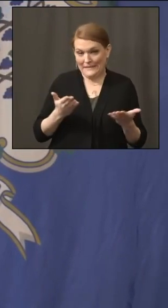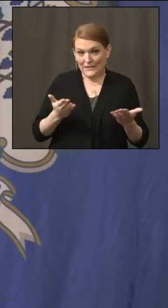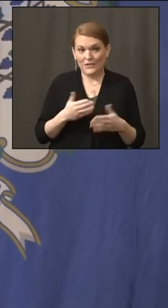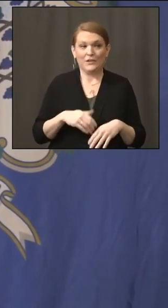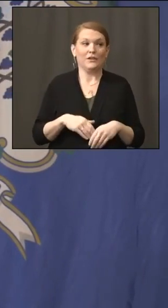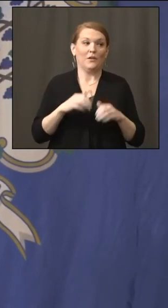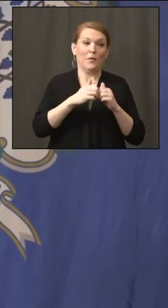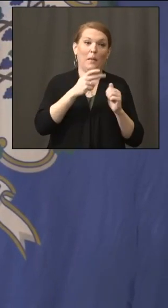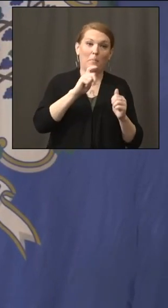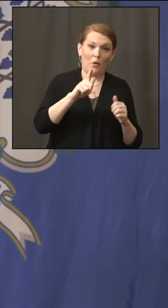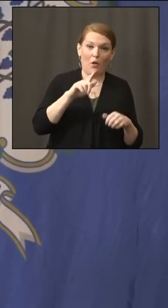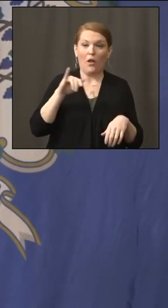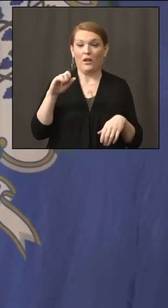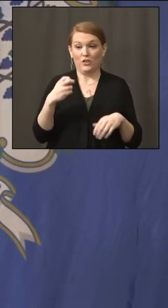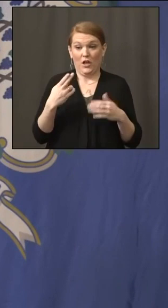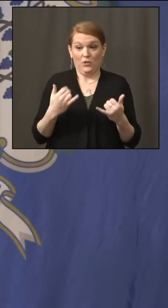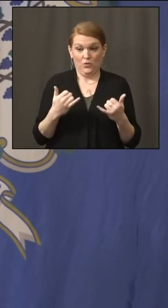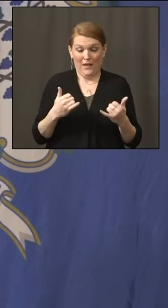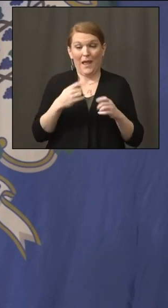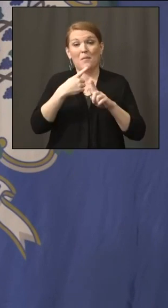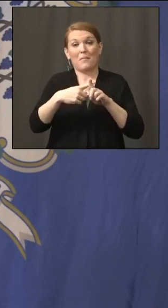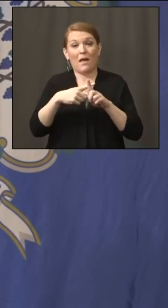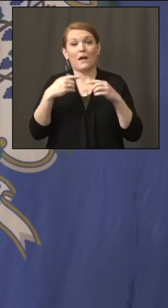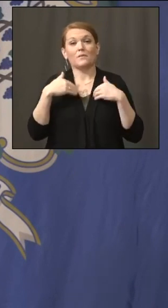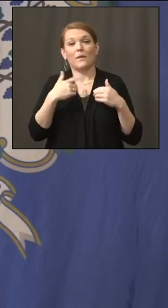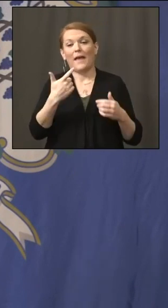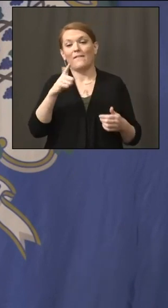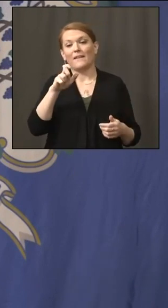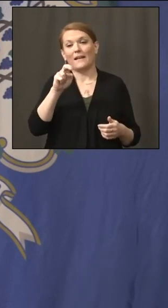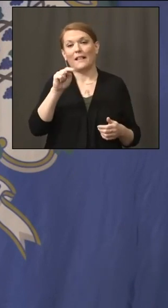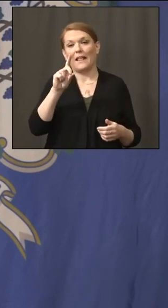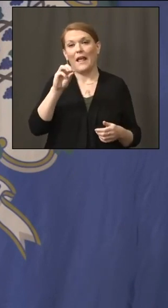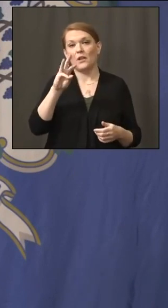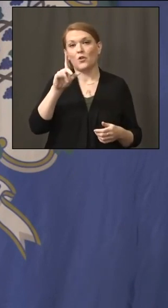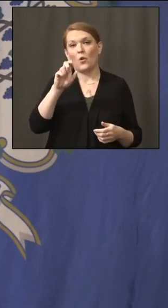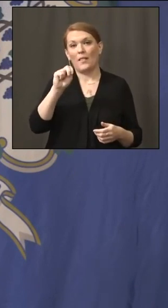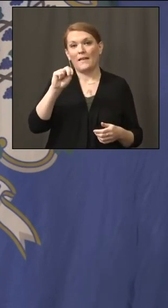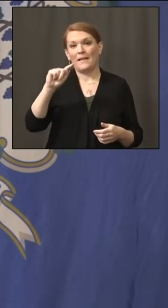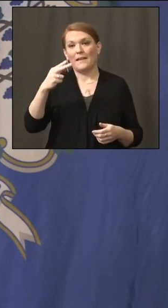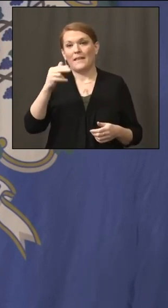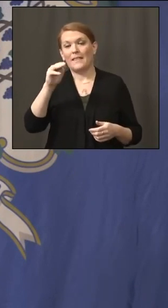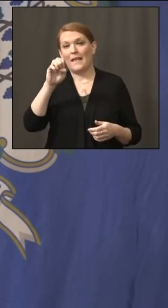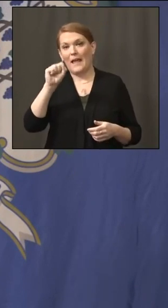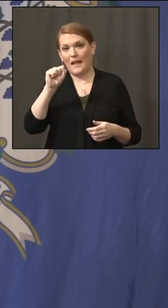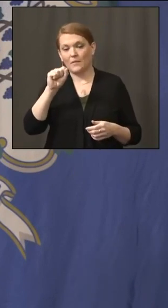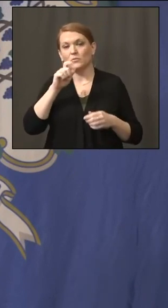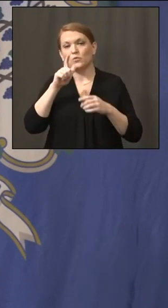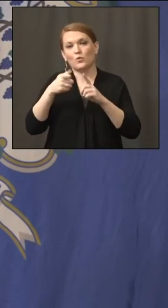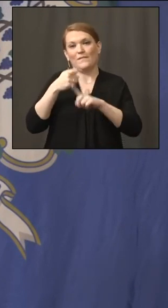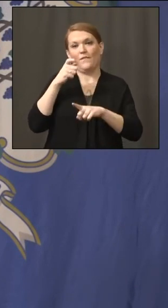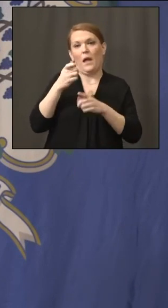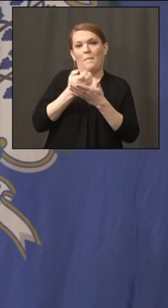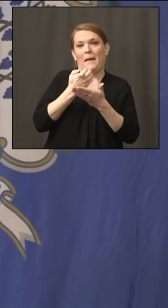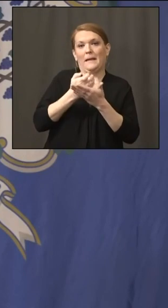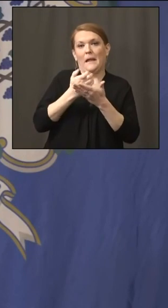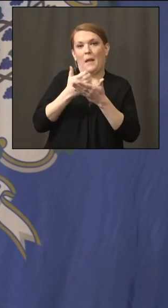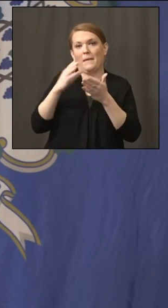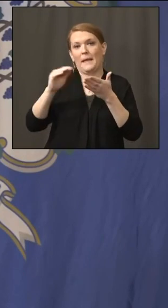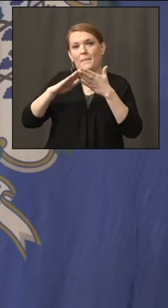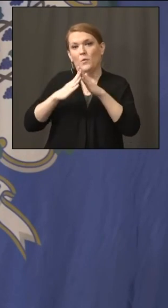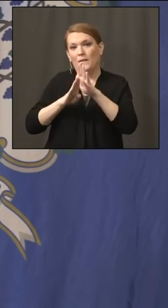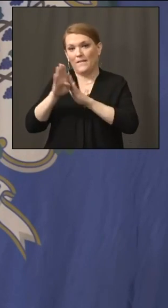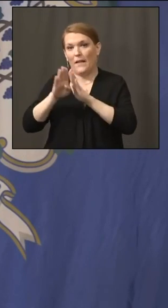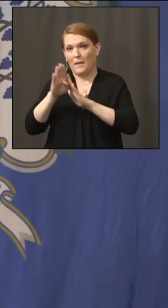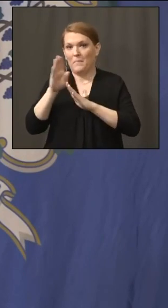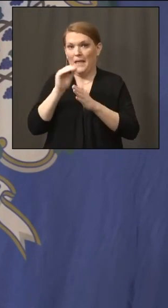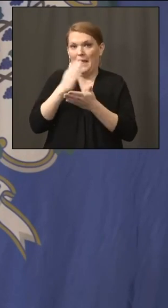and Glendaline Thames. Glendaline's with Economic Community Development and Economic Help is on the way for small businesses and